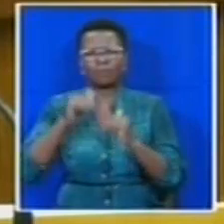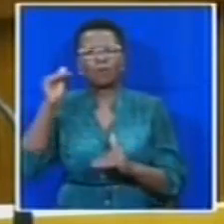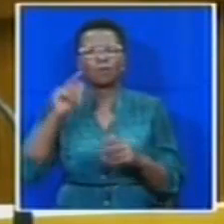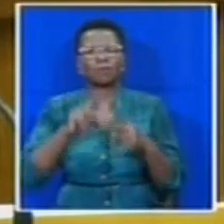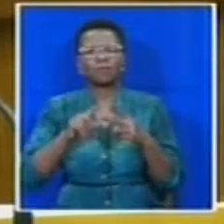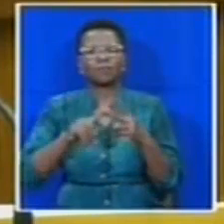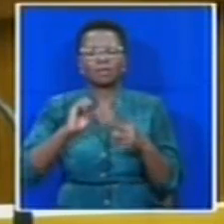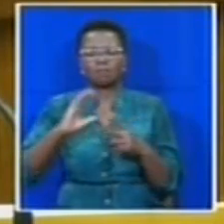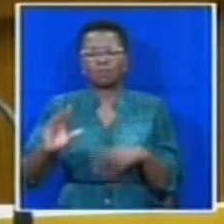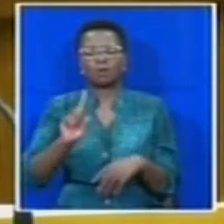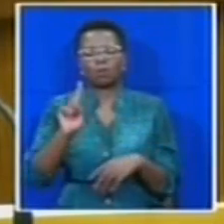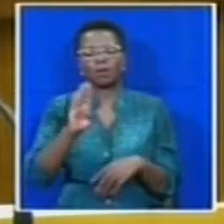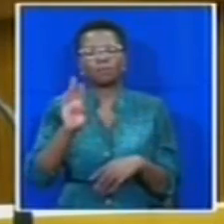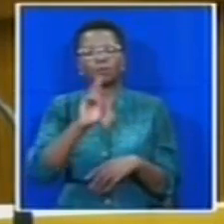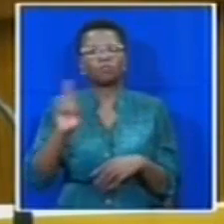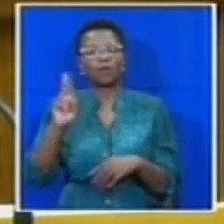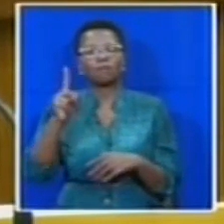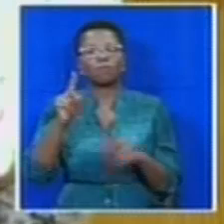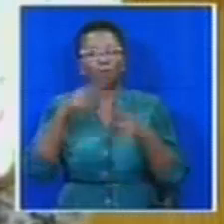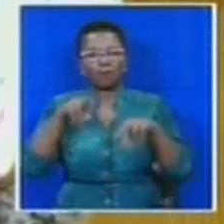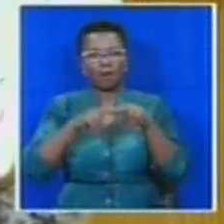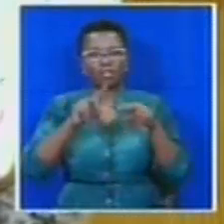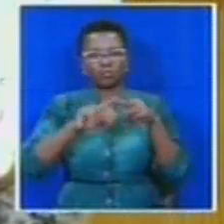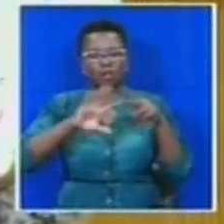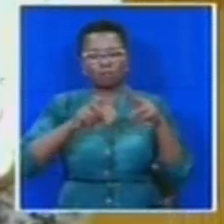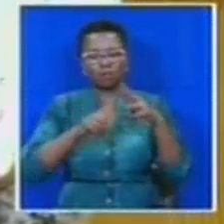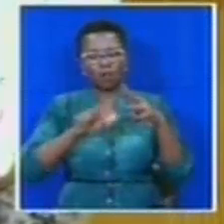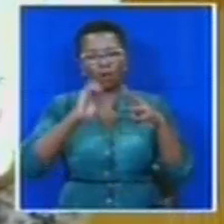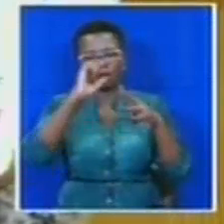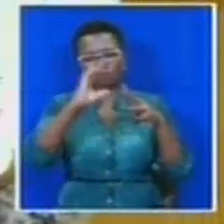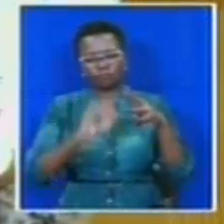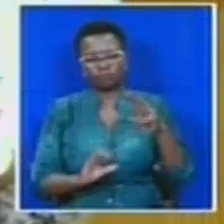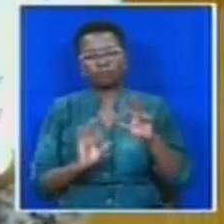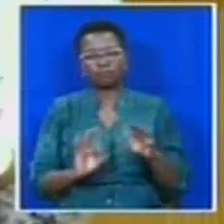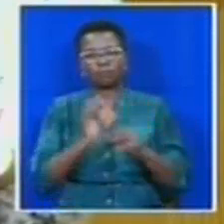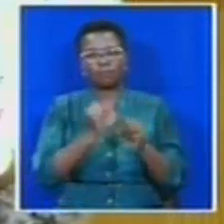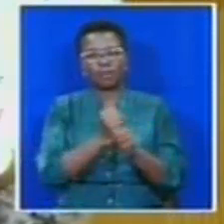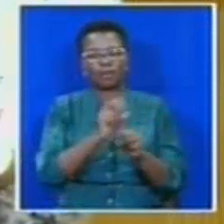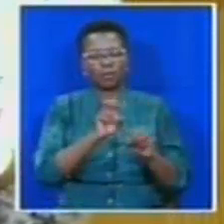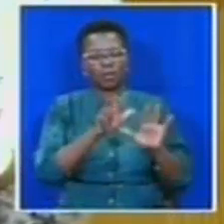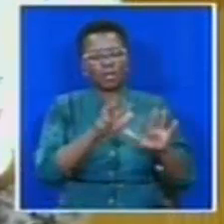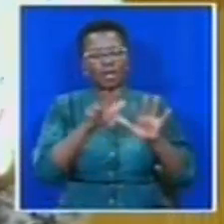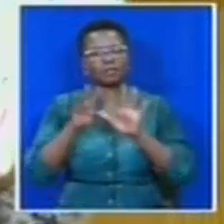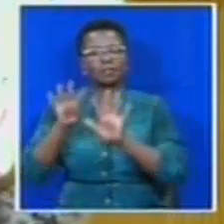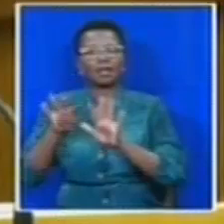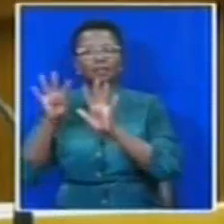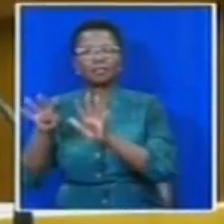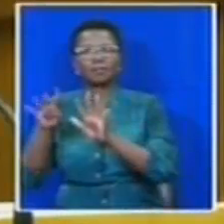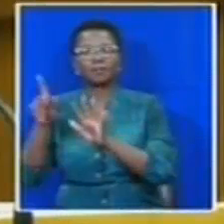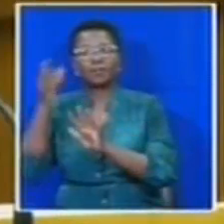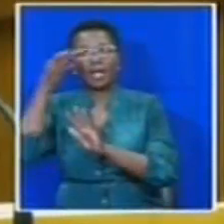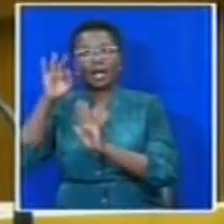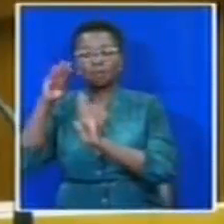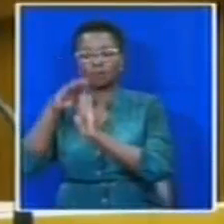for the local government equitable share in 2018-19. Major infrastructure programs over the next 3